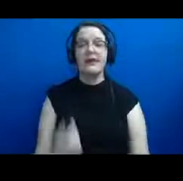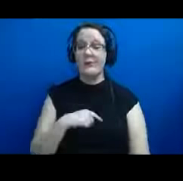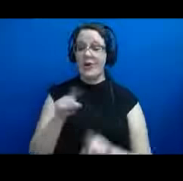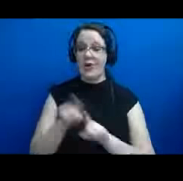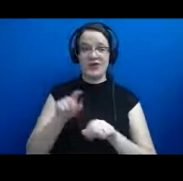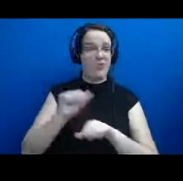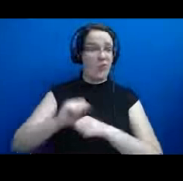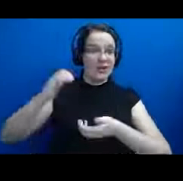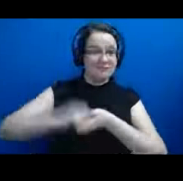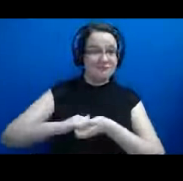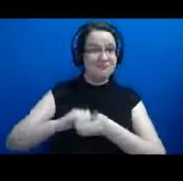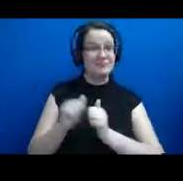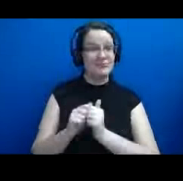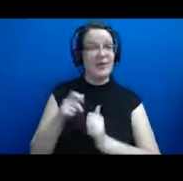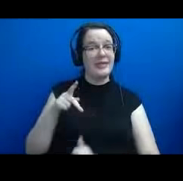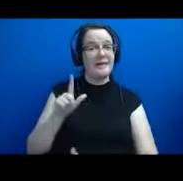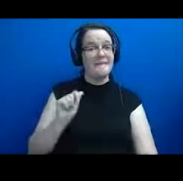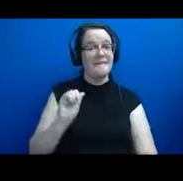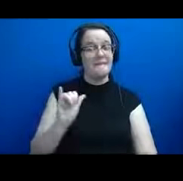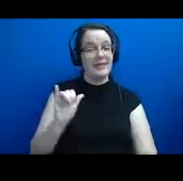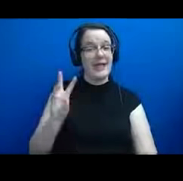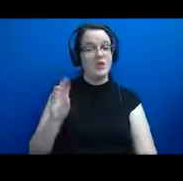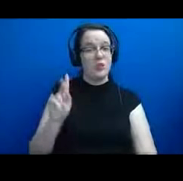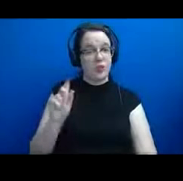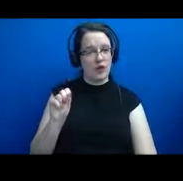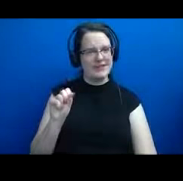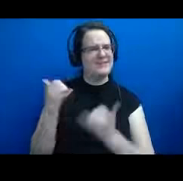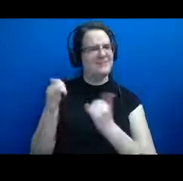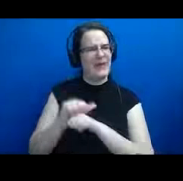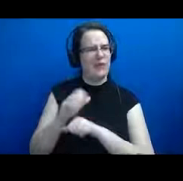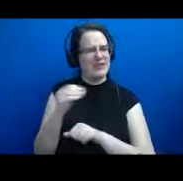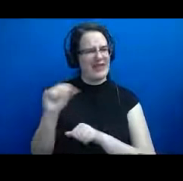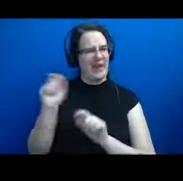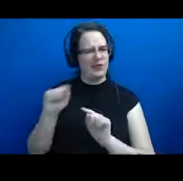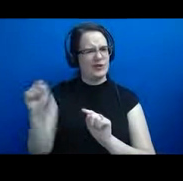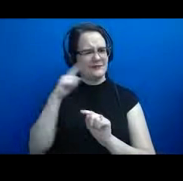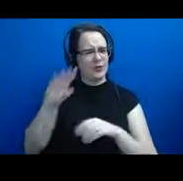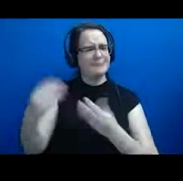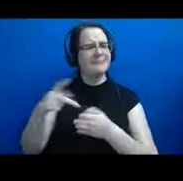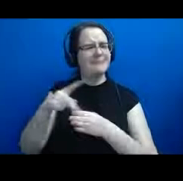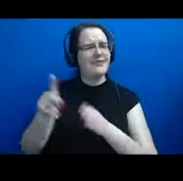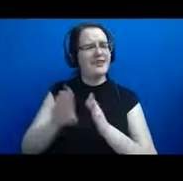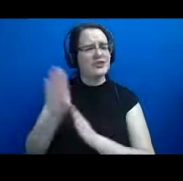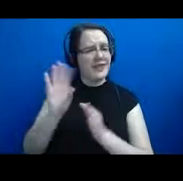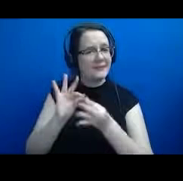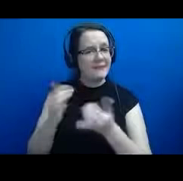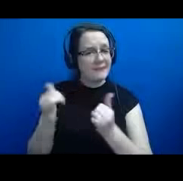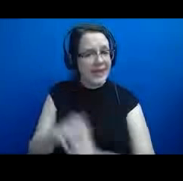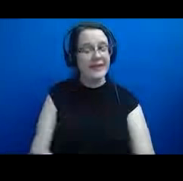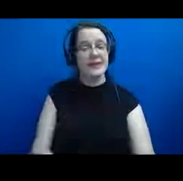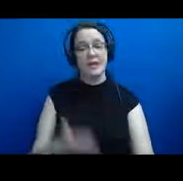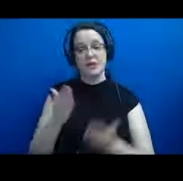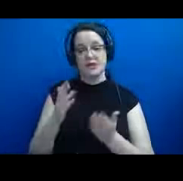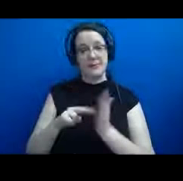with PlayWorks and others to provide professional development when it comes to play. So whether that is bringing in folks